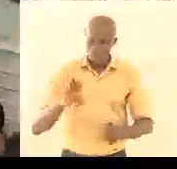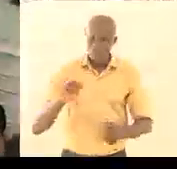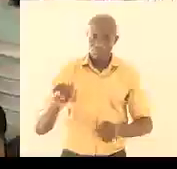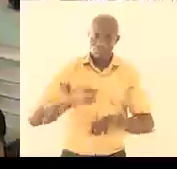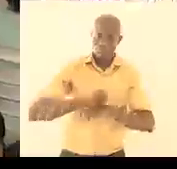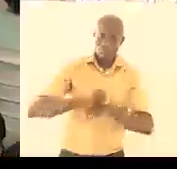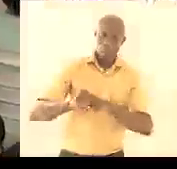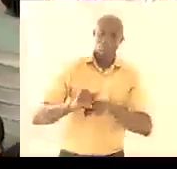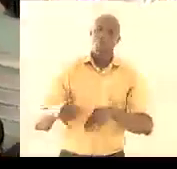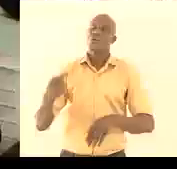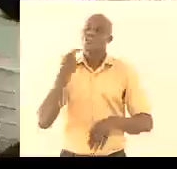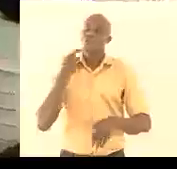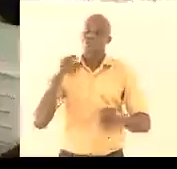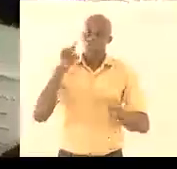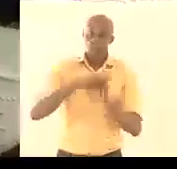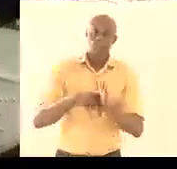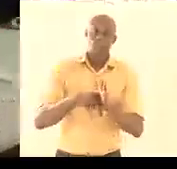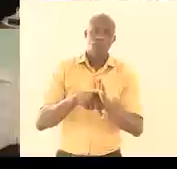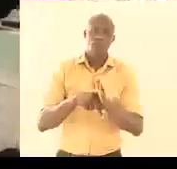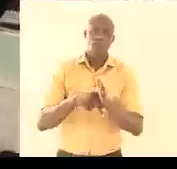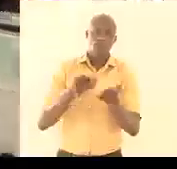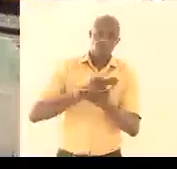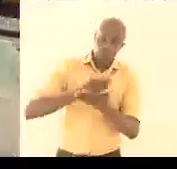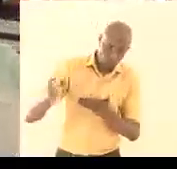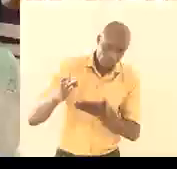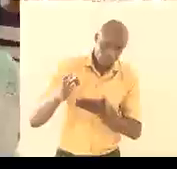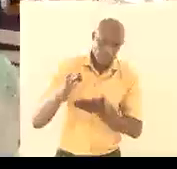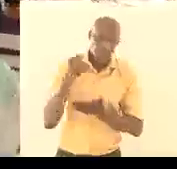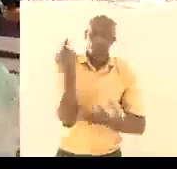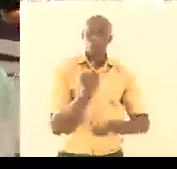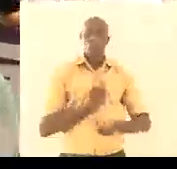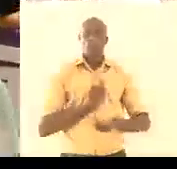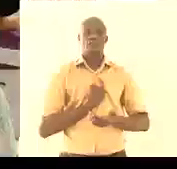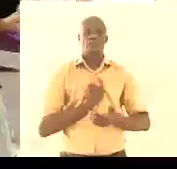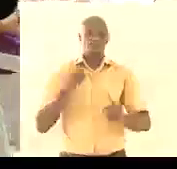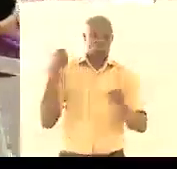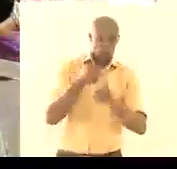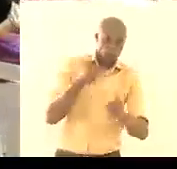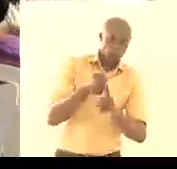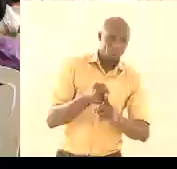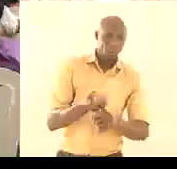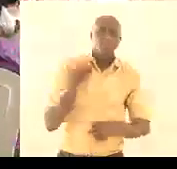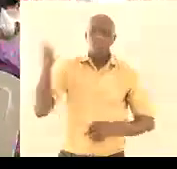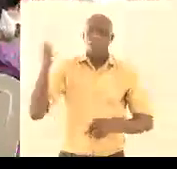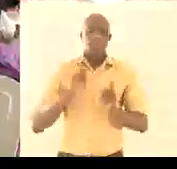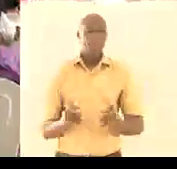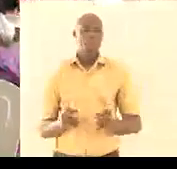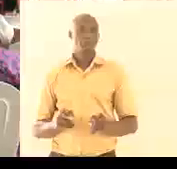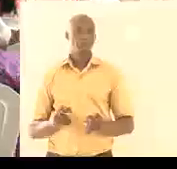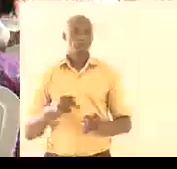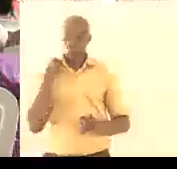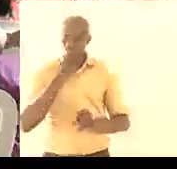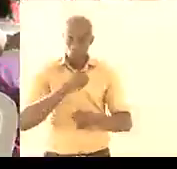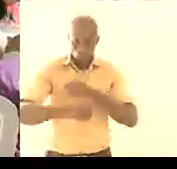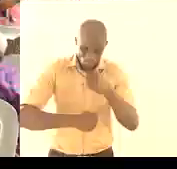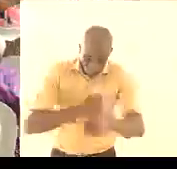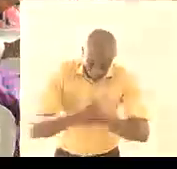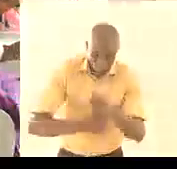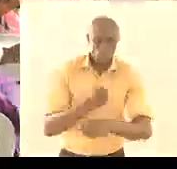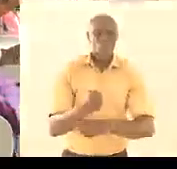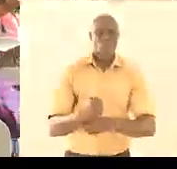betrayal, disappointment, rejection, loneliness, persecution. You see, there are people who